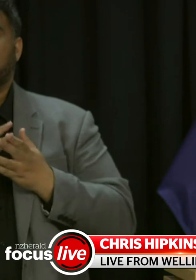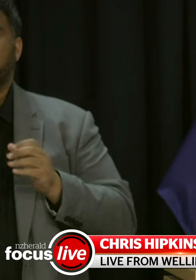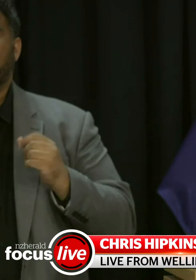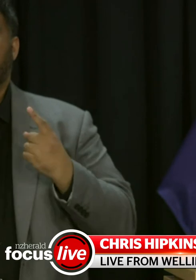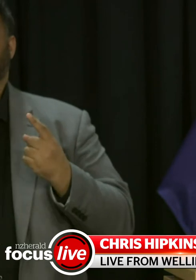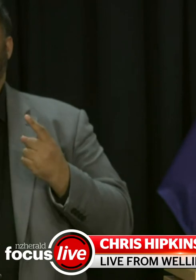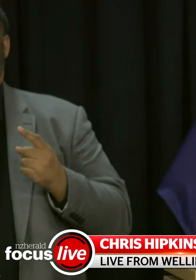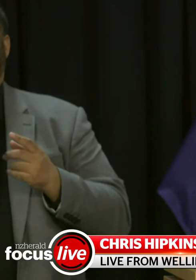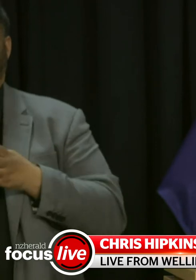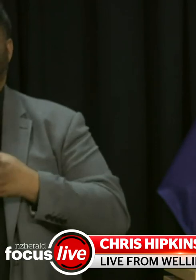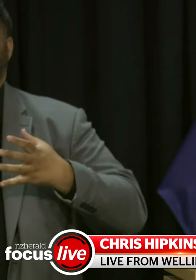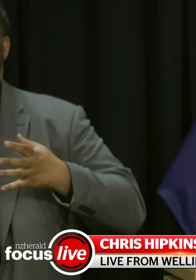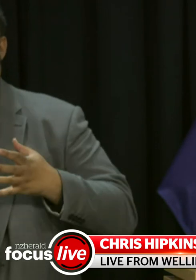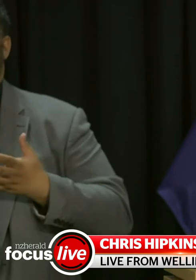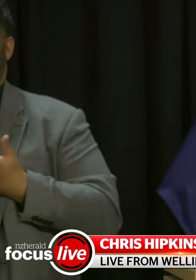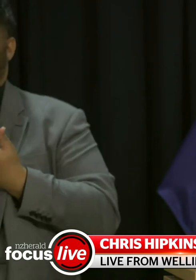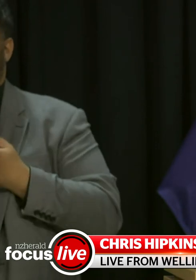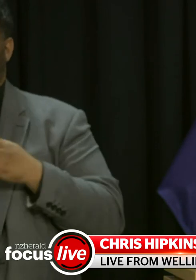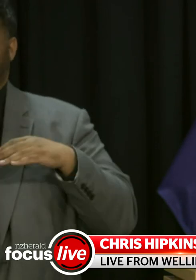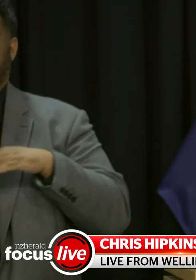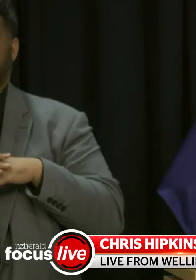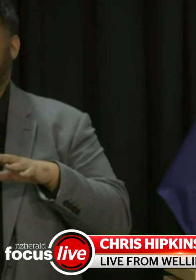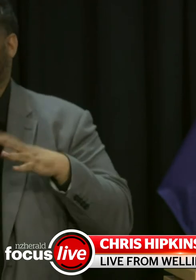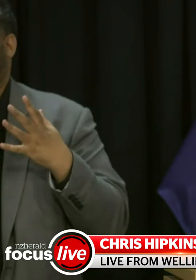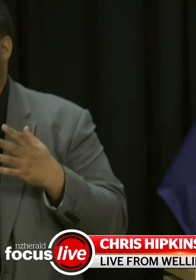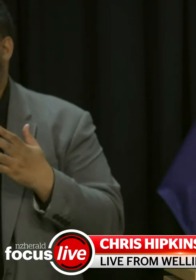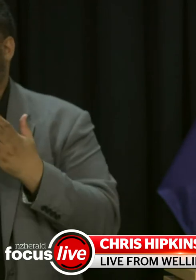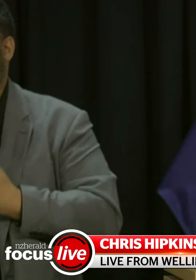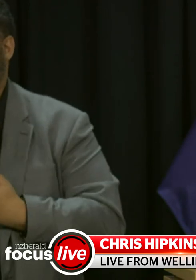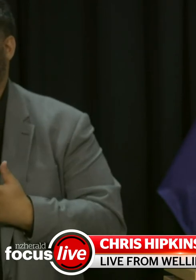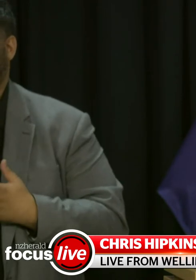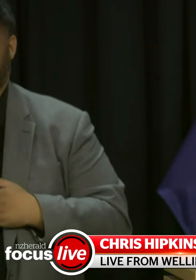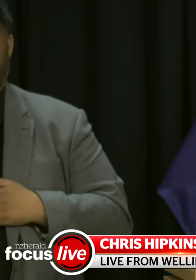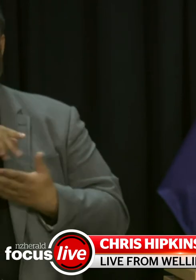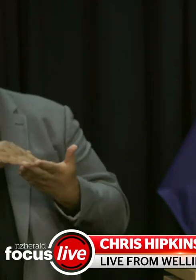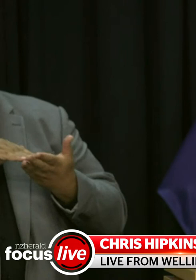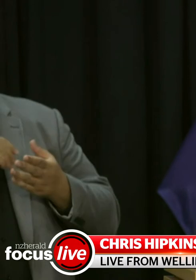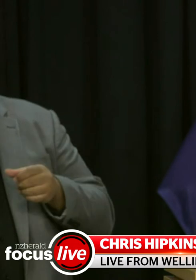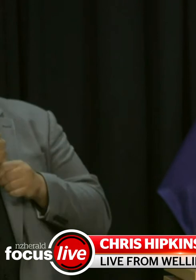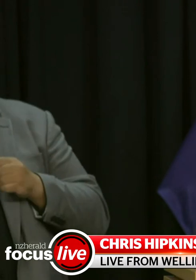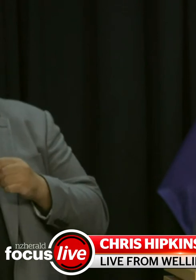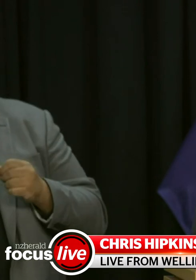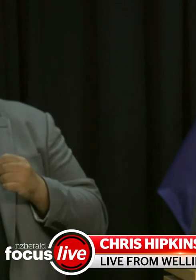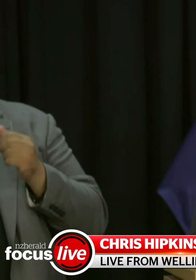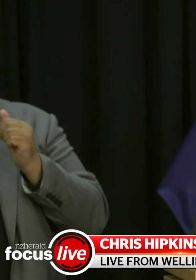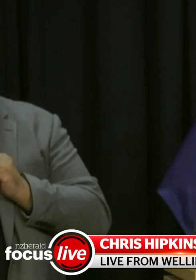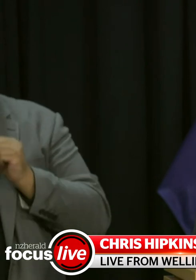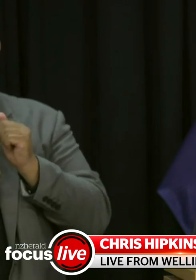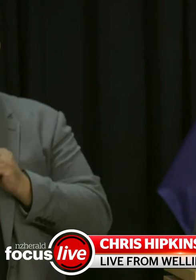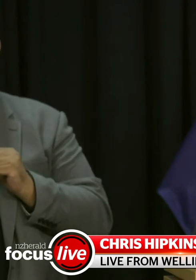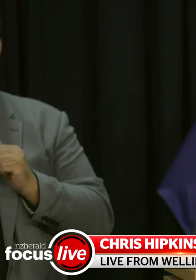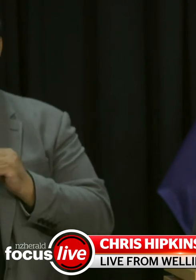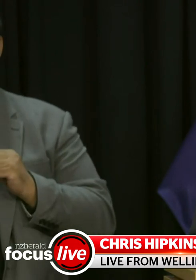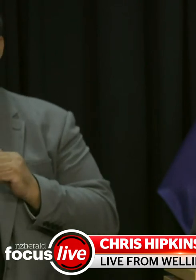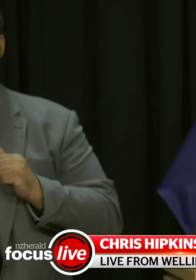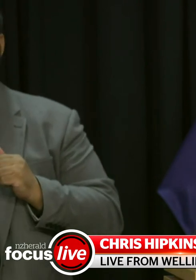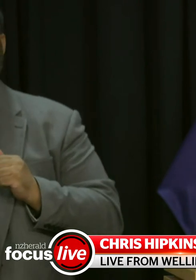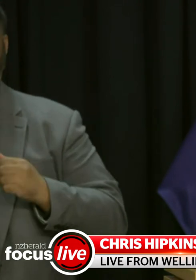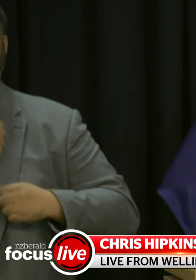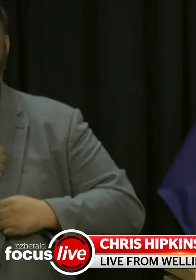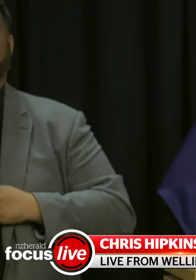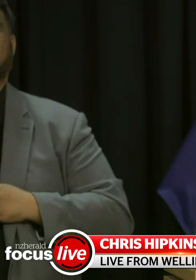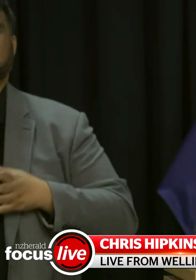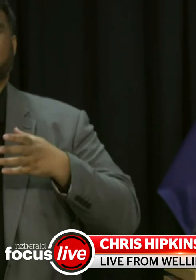the magnitude of the problem that we've got. Again, because of the experience of what happened in March when the Chief of Defence Force offered lump